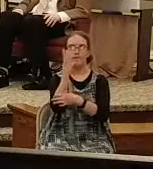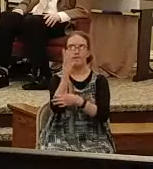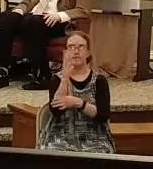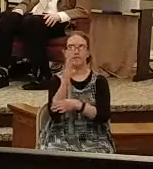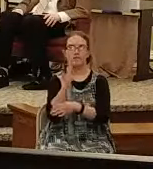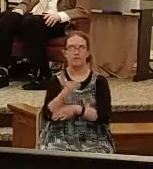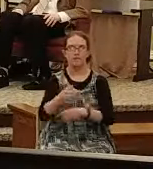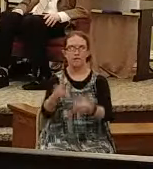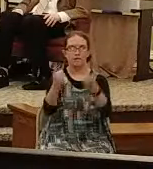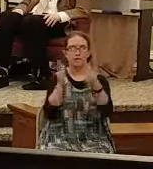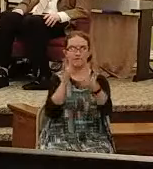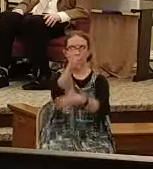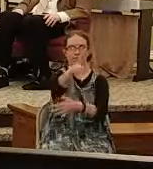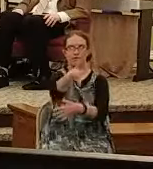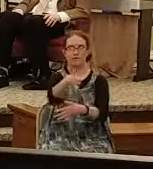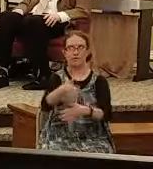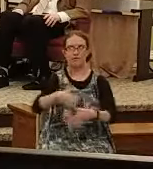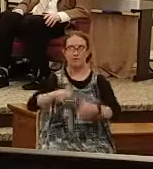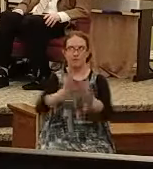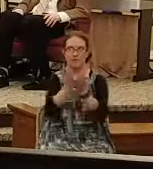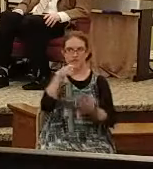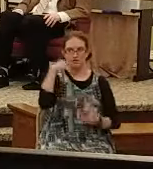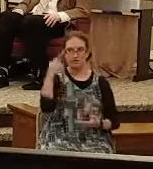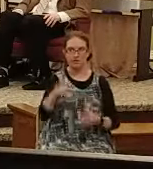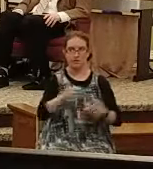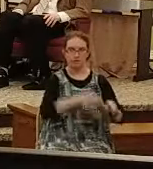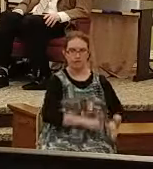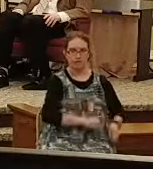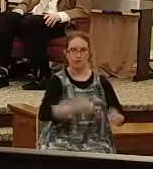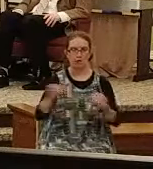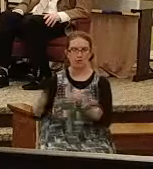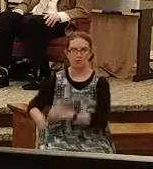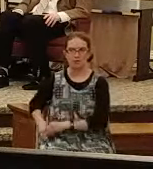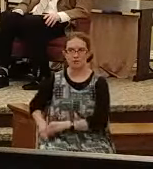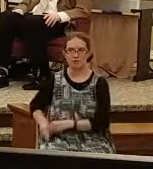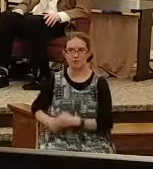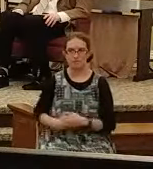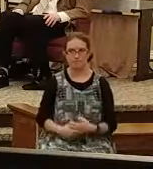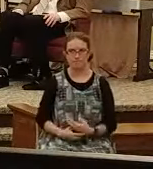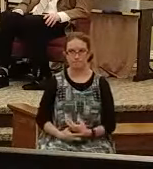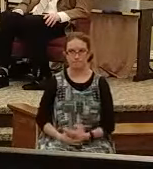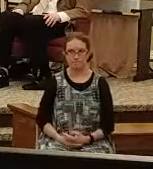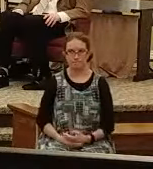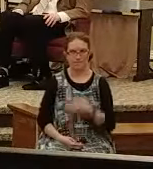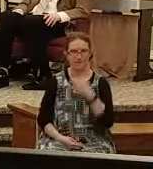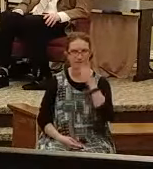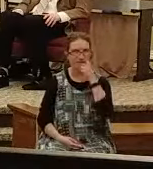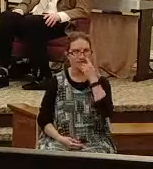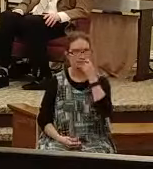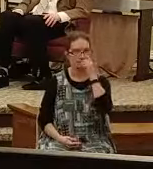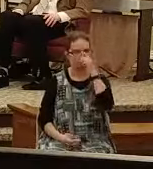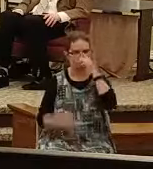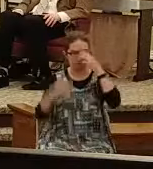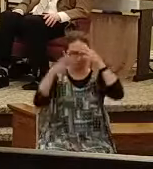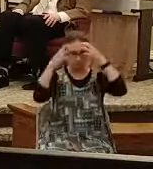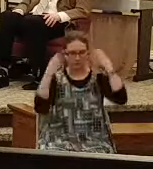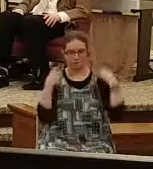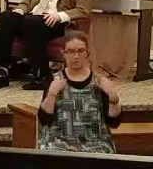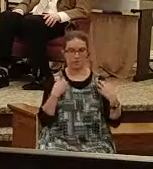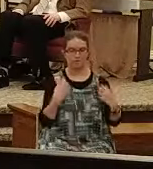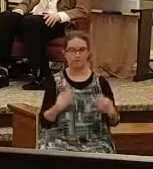Amen. So he comes after you. But the Bible said, gird your loins. Hallelujah. Amen. You put on that